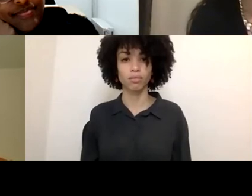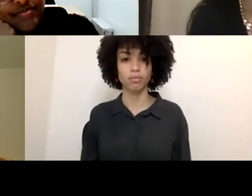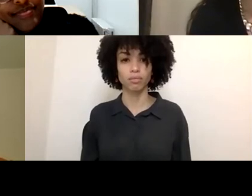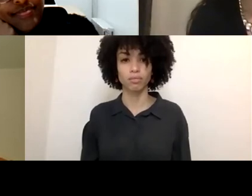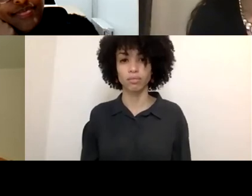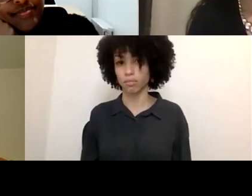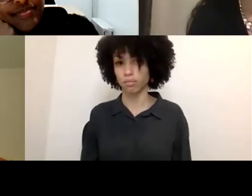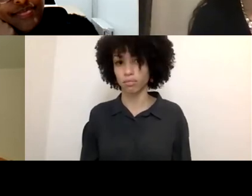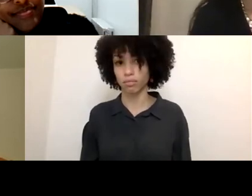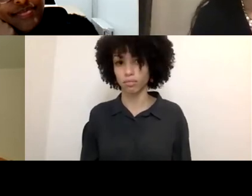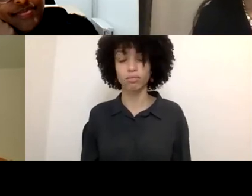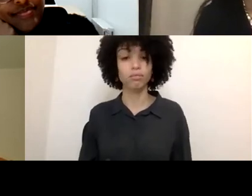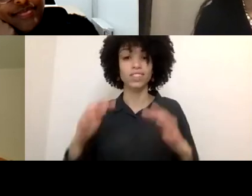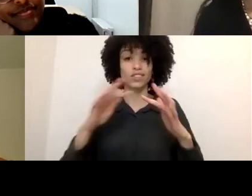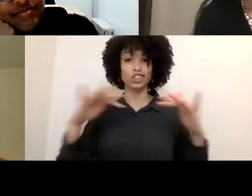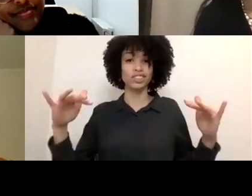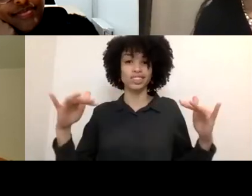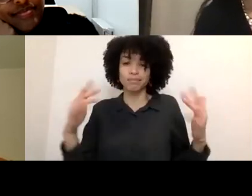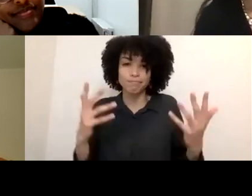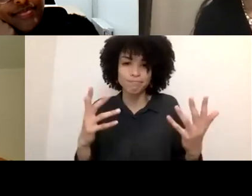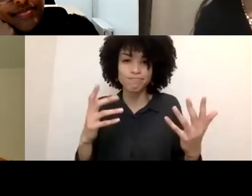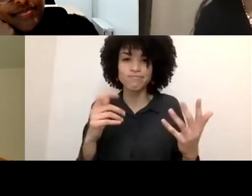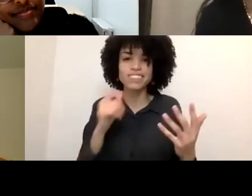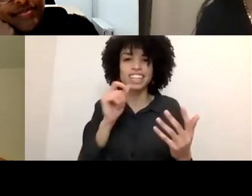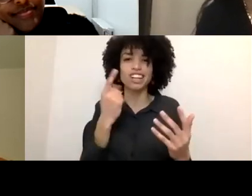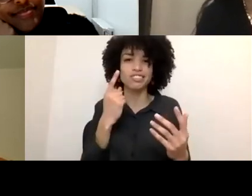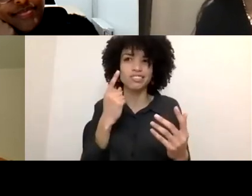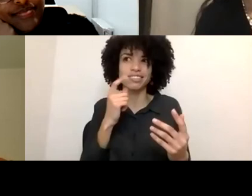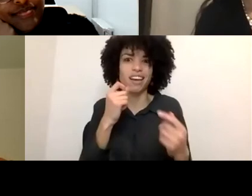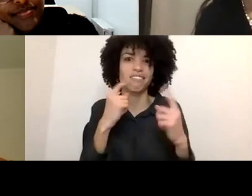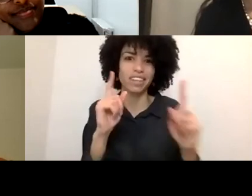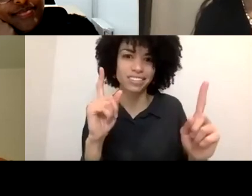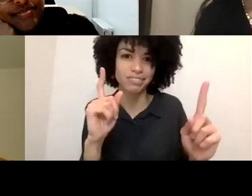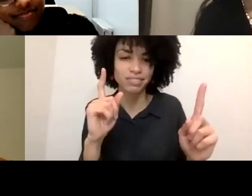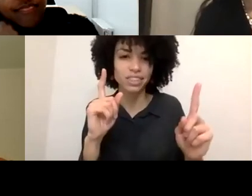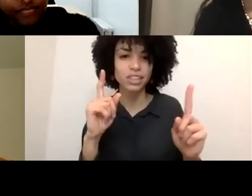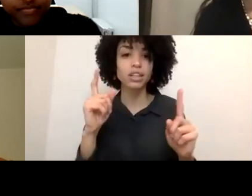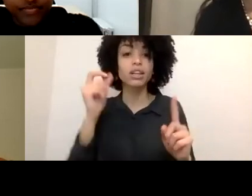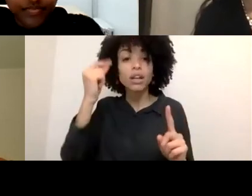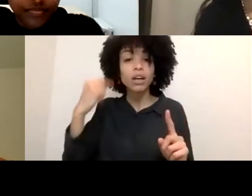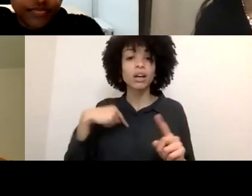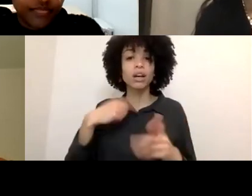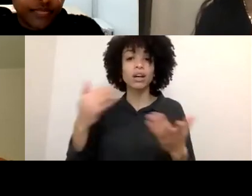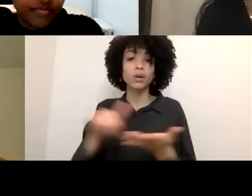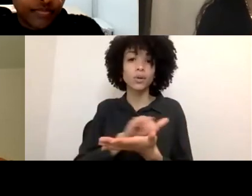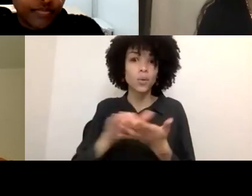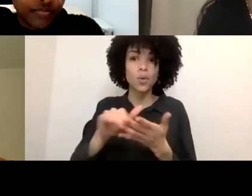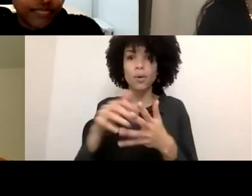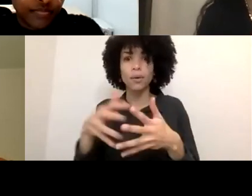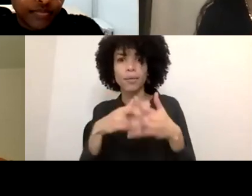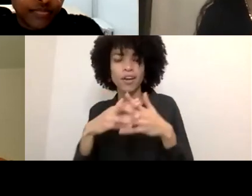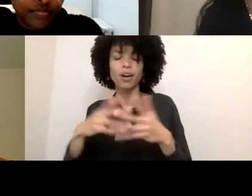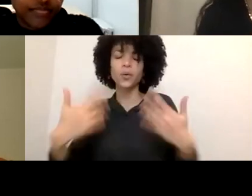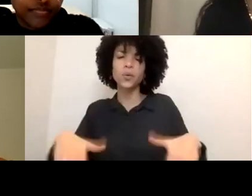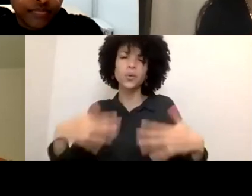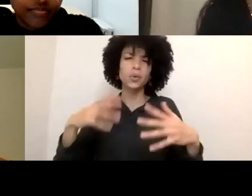I don't think it's that effective. So we live in a very diverse country, the United States, a land of immigrants. We have the, Native American the indigenous